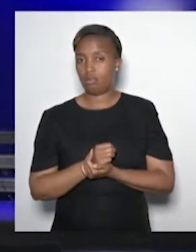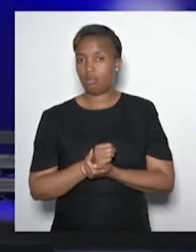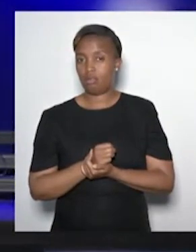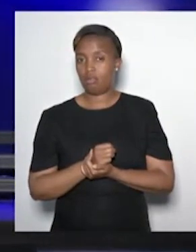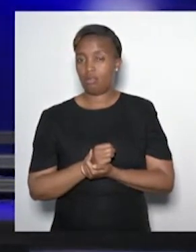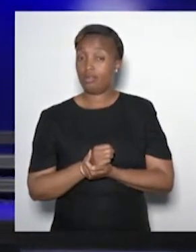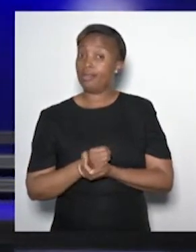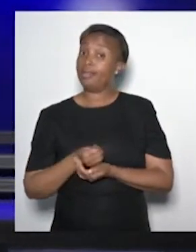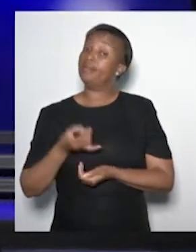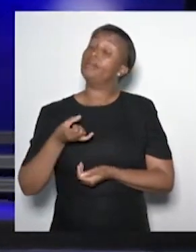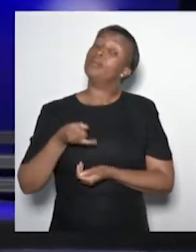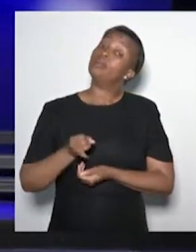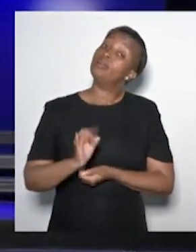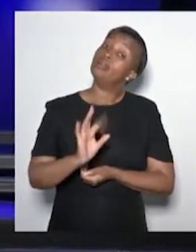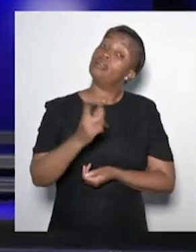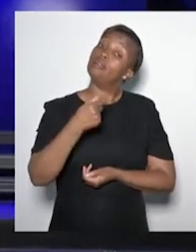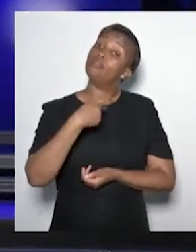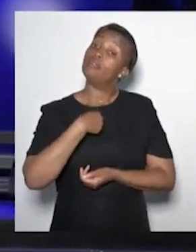as